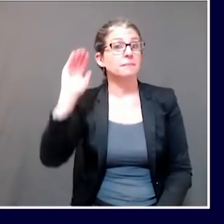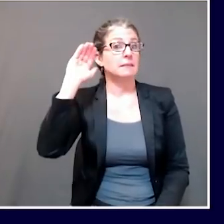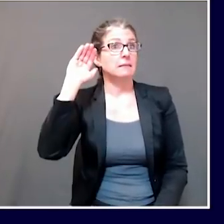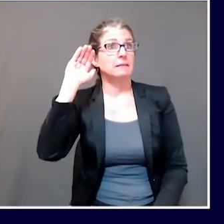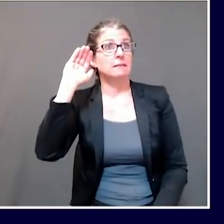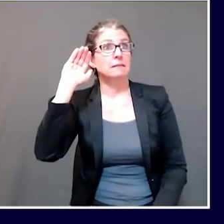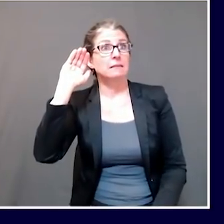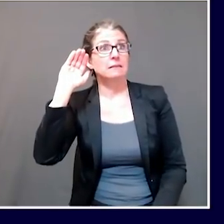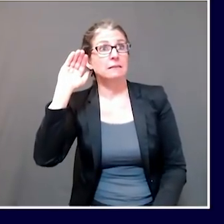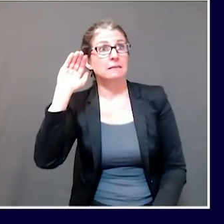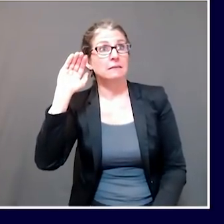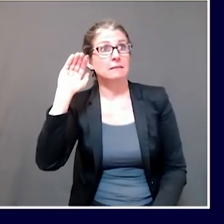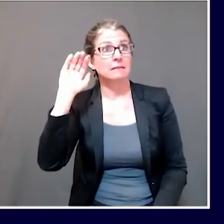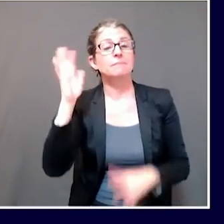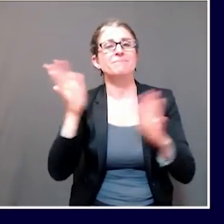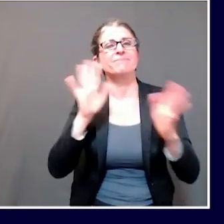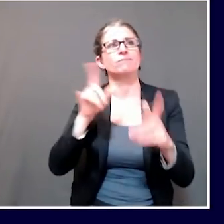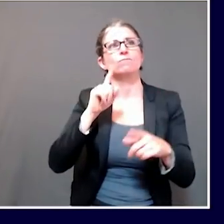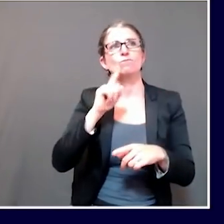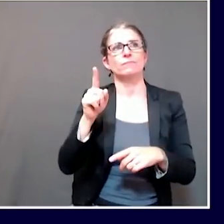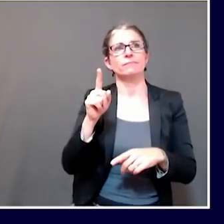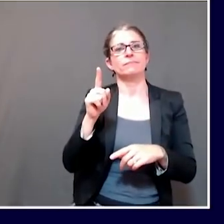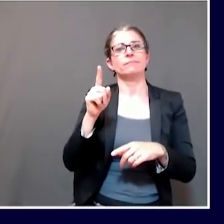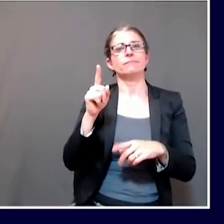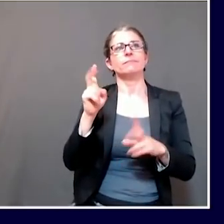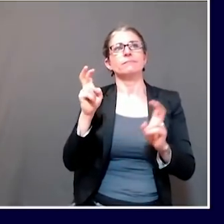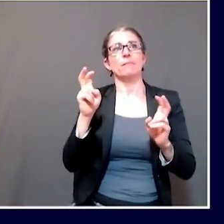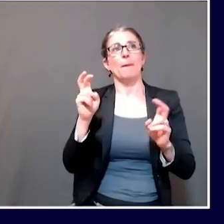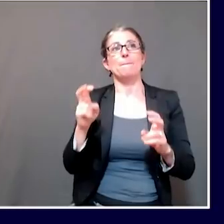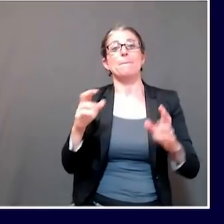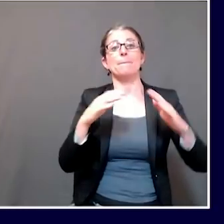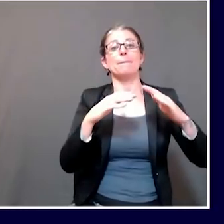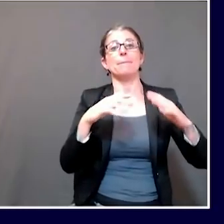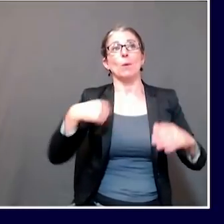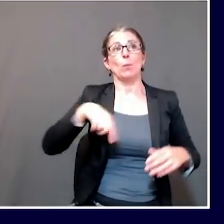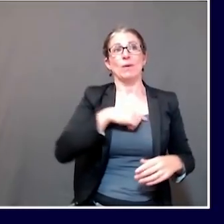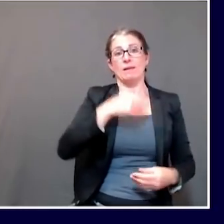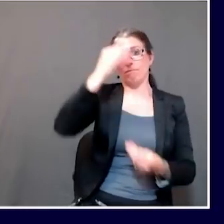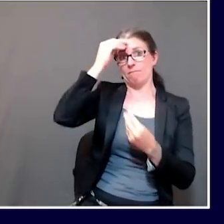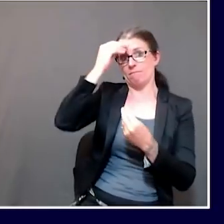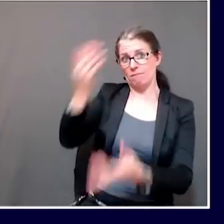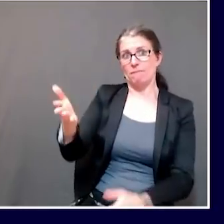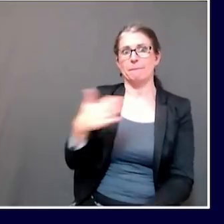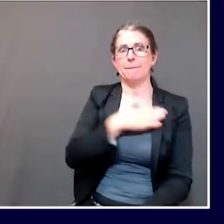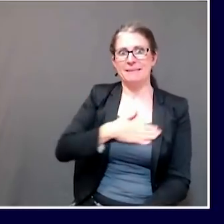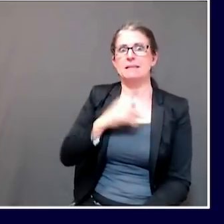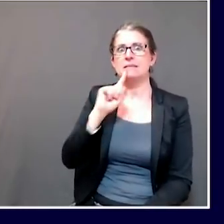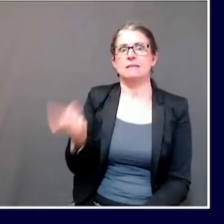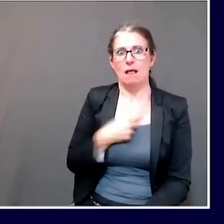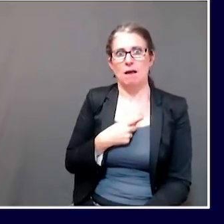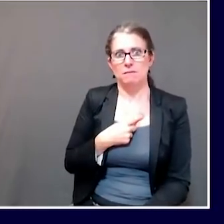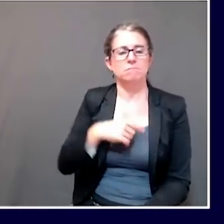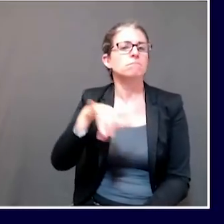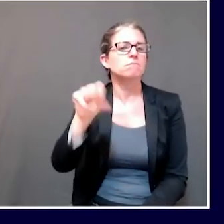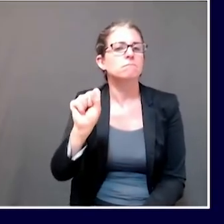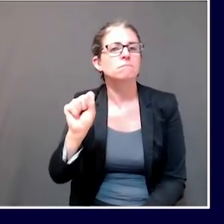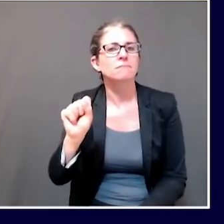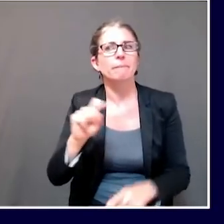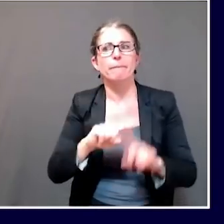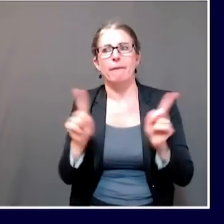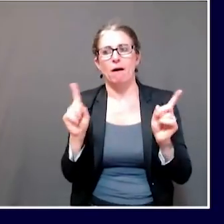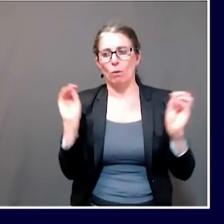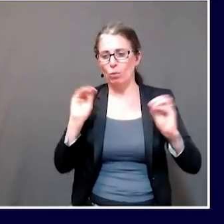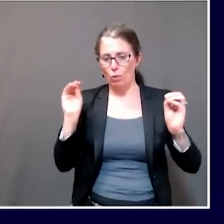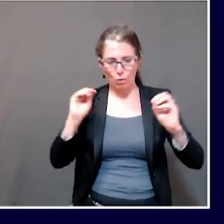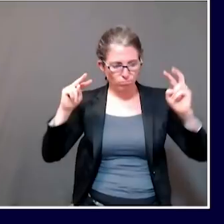the system say, okay, if you're going to be traveling, then we need to know that before we'll test you, so we can alert all the states that you're going to be